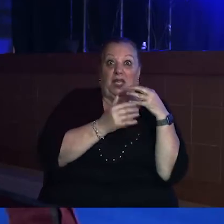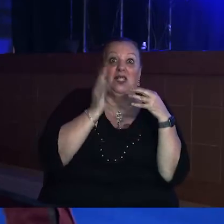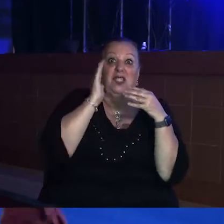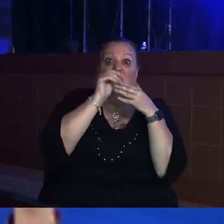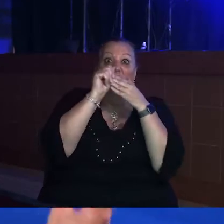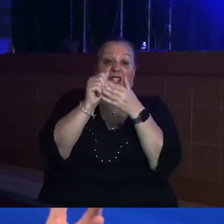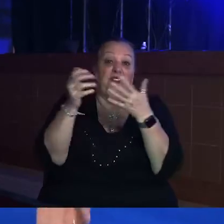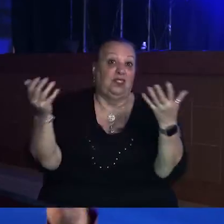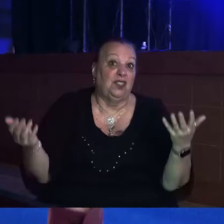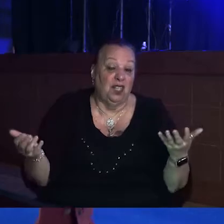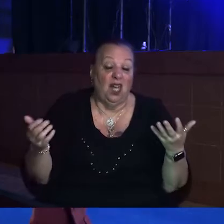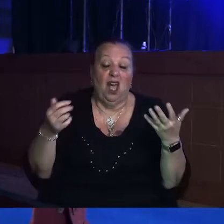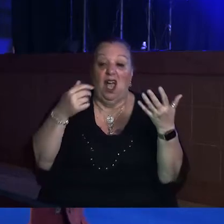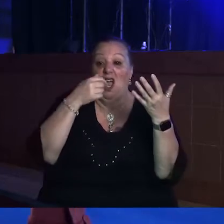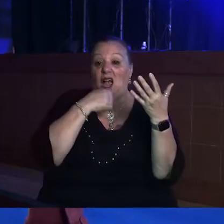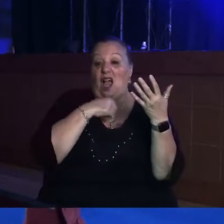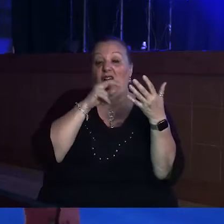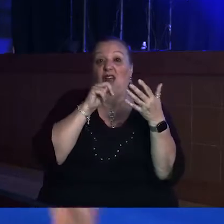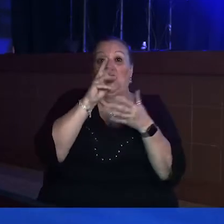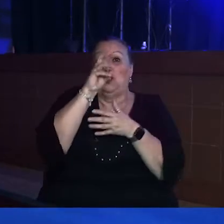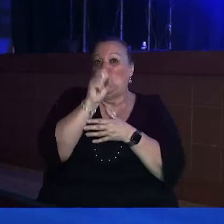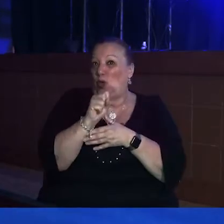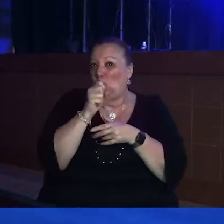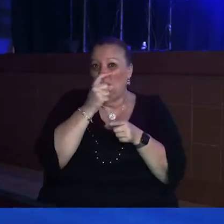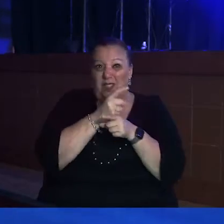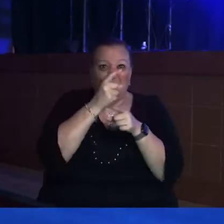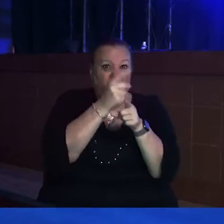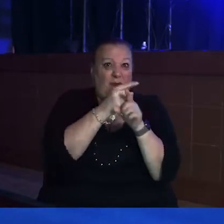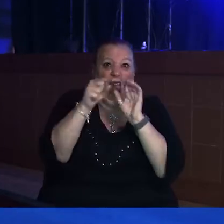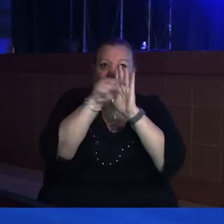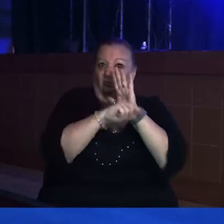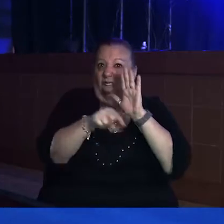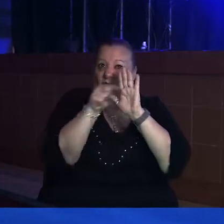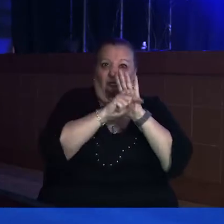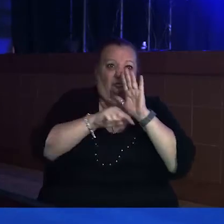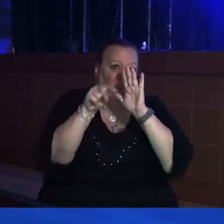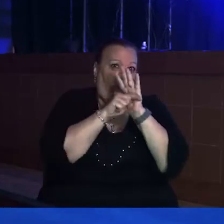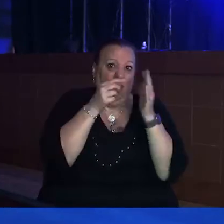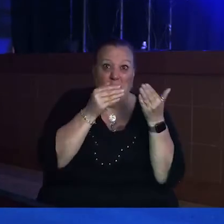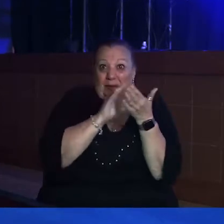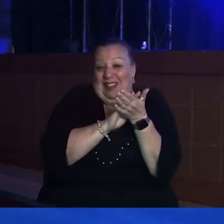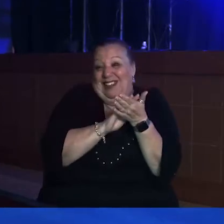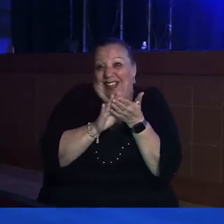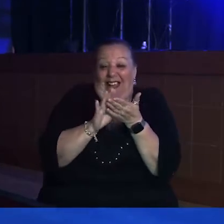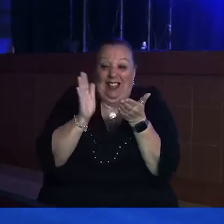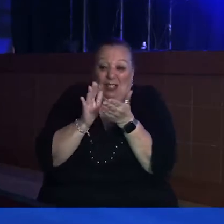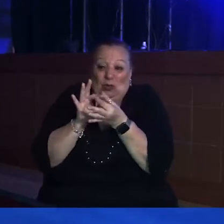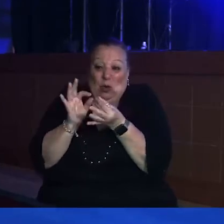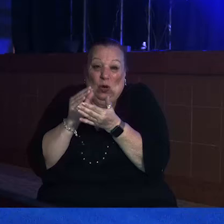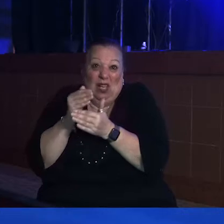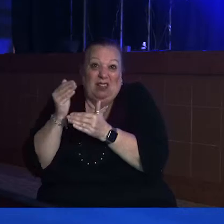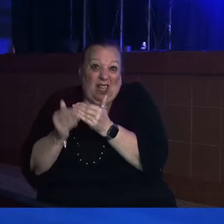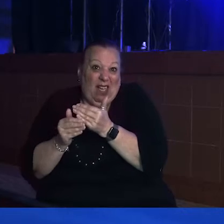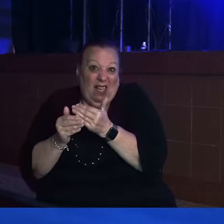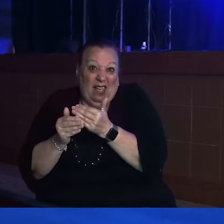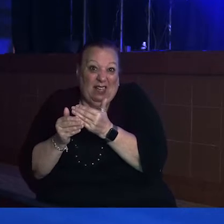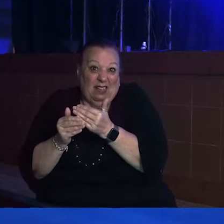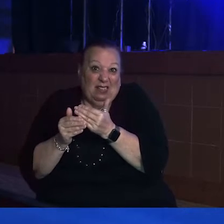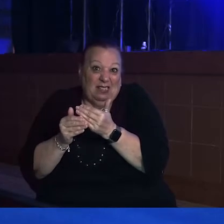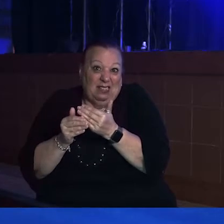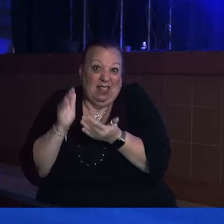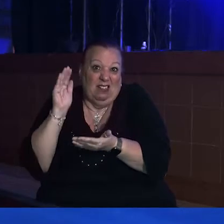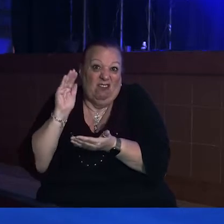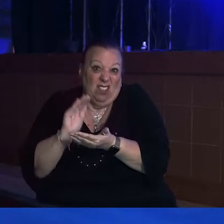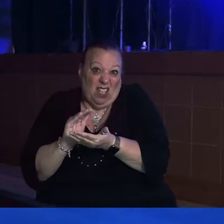I mean, the news is typically just negative. They might have a nice little story at the end to kind of mitigate some of what